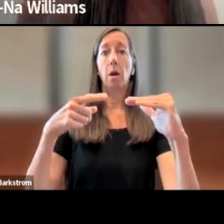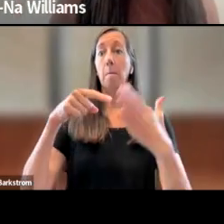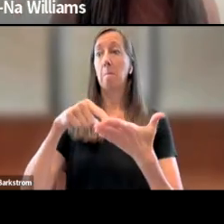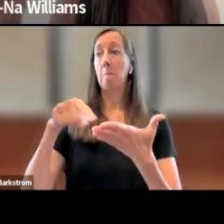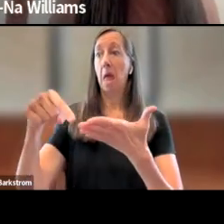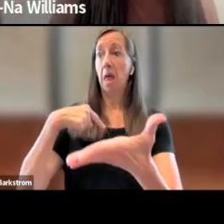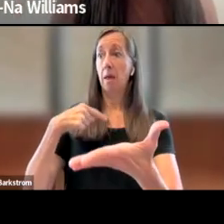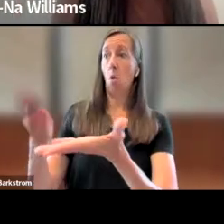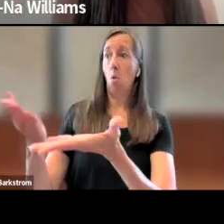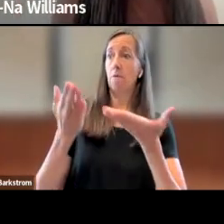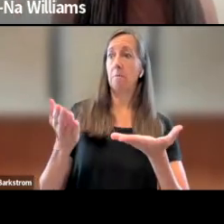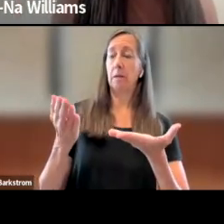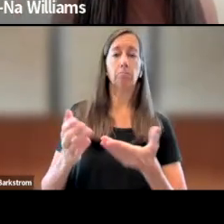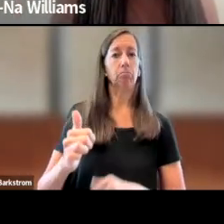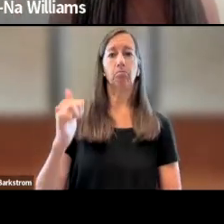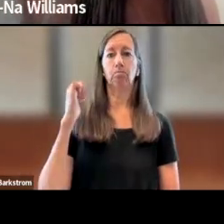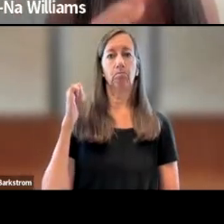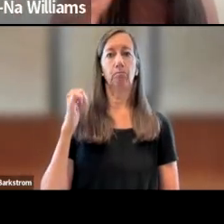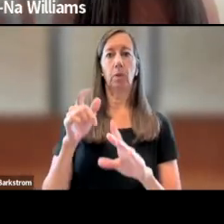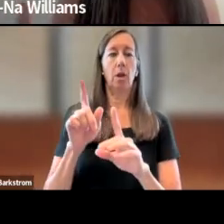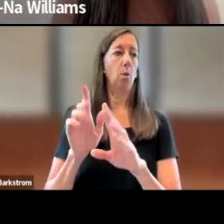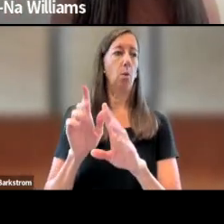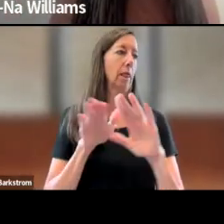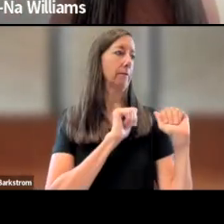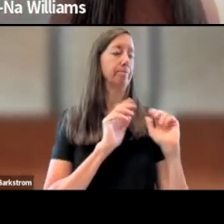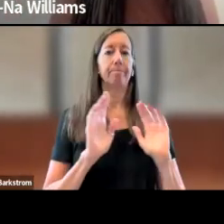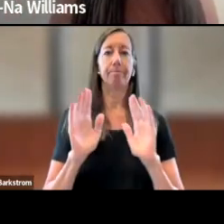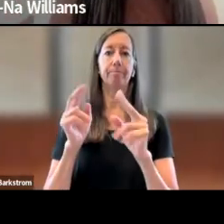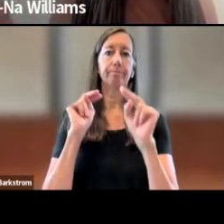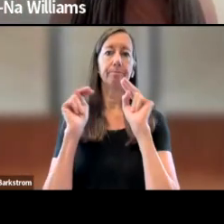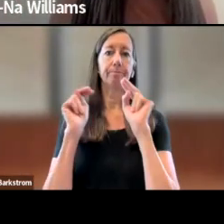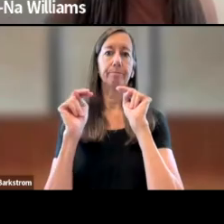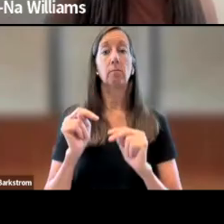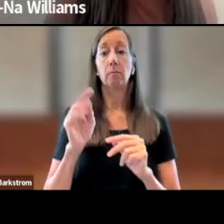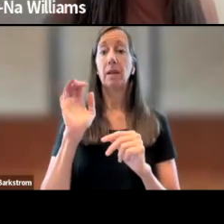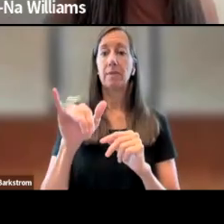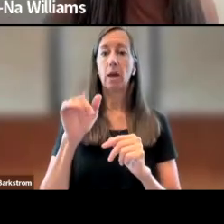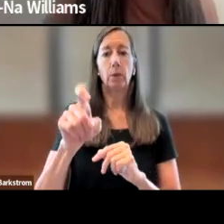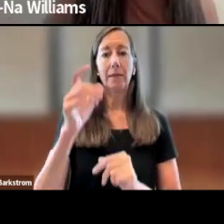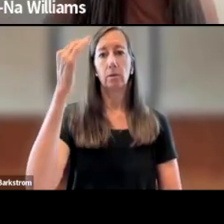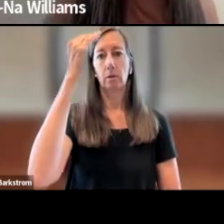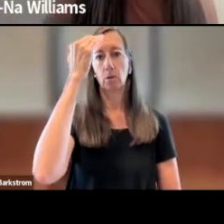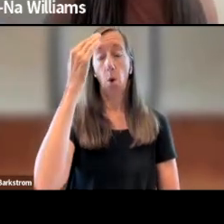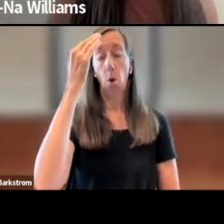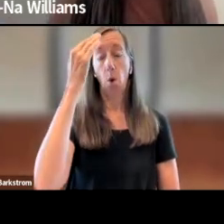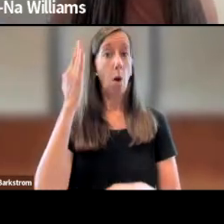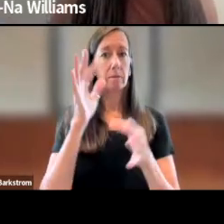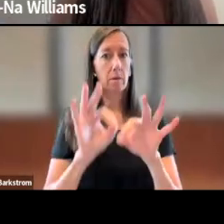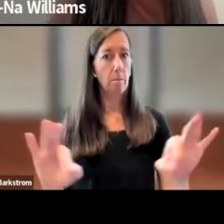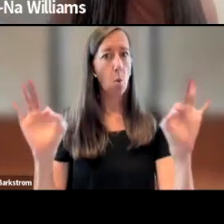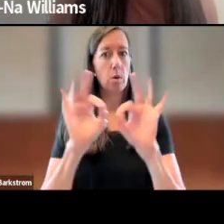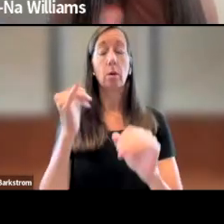XYZ lower than what you intended. That's very, very important, because if you go into the negotiation